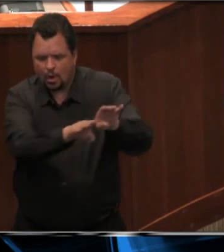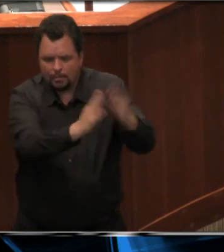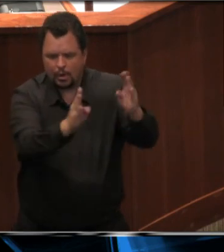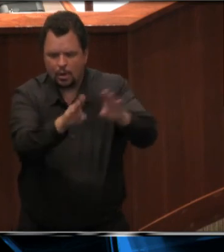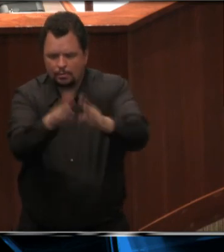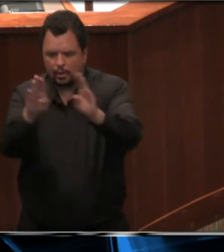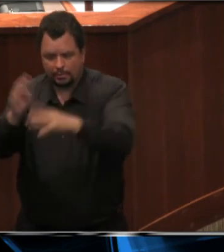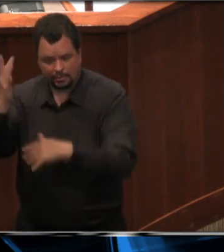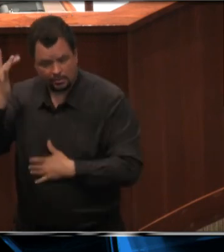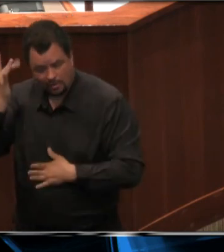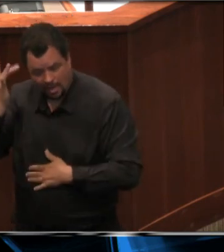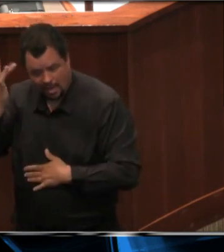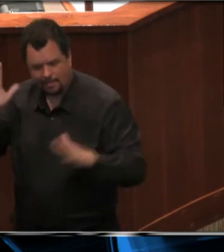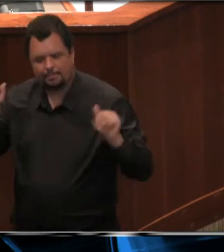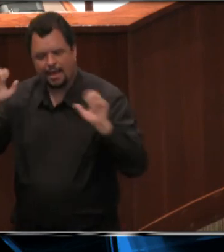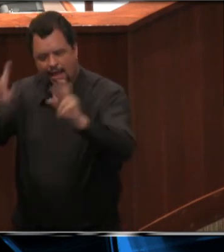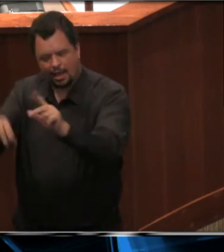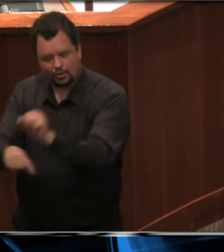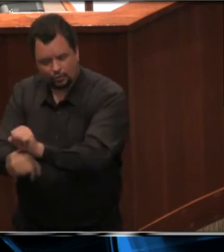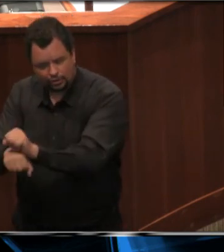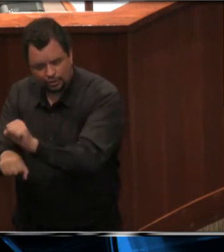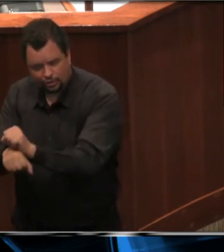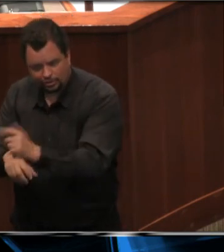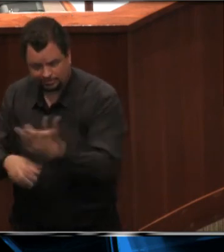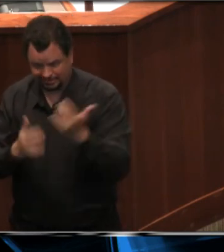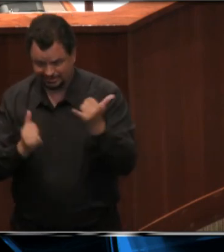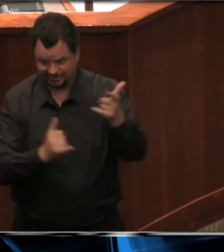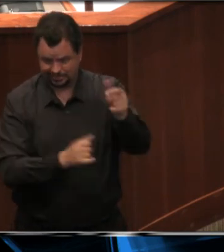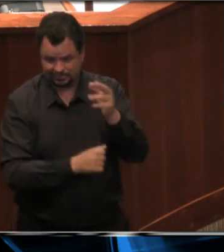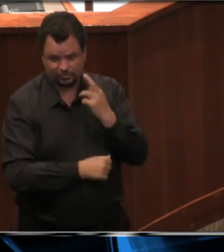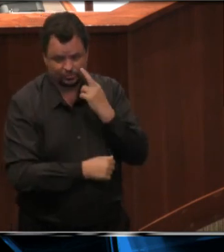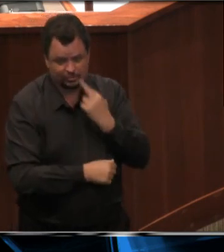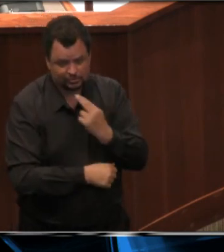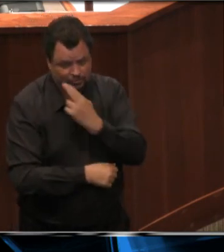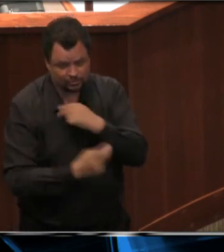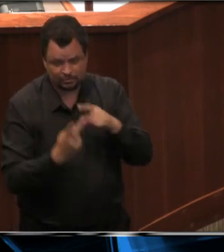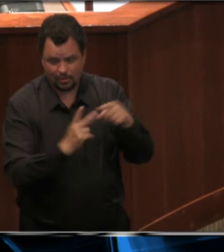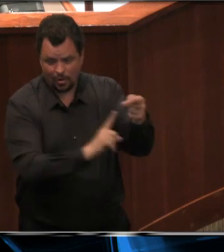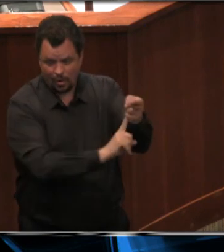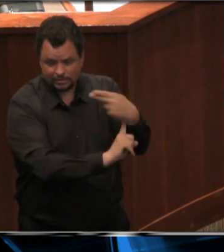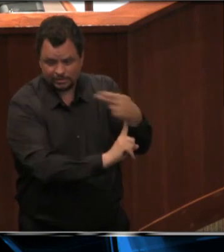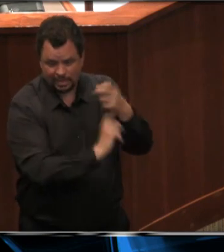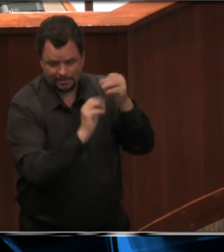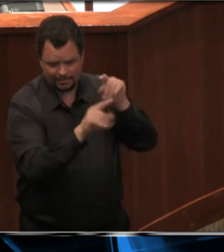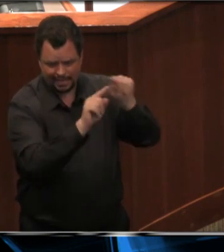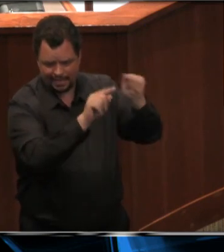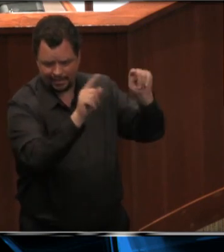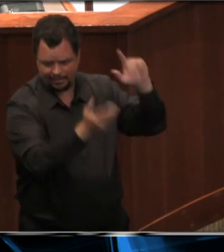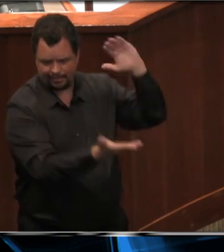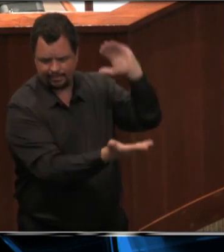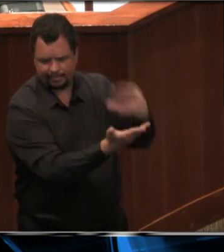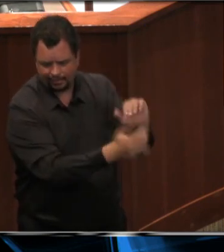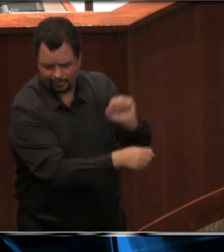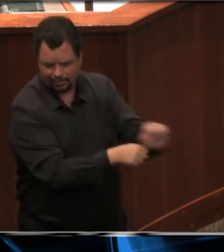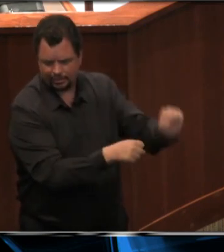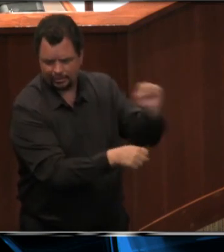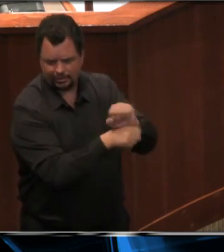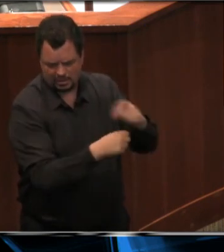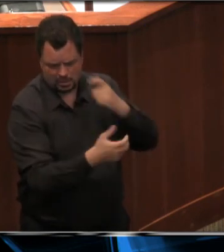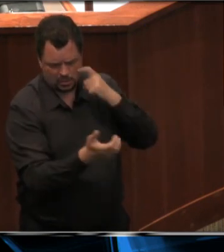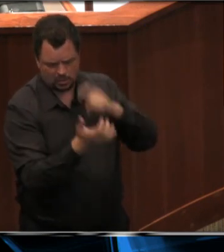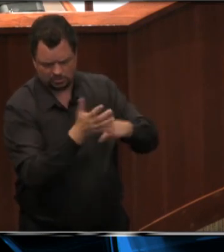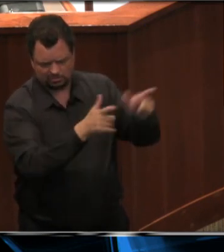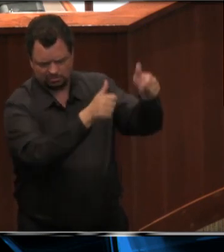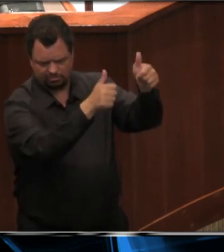and restaurant industry, and how sad I am to see all that work going down the drain with the numbers going